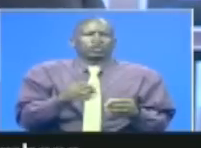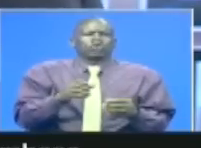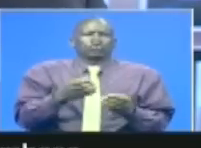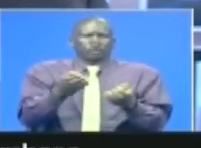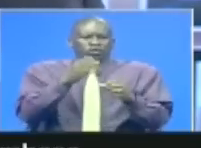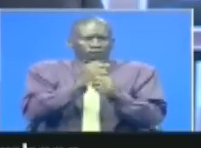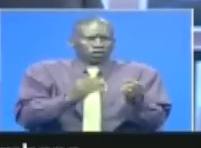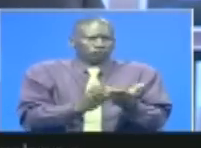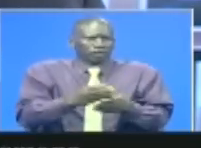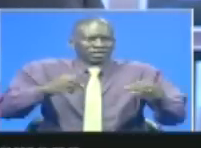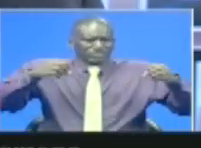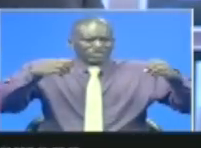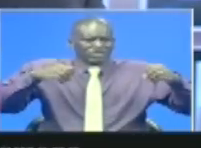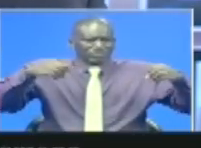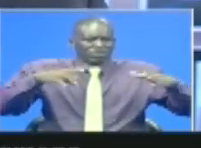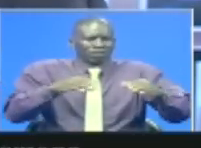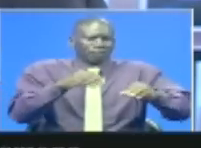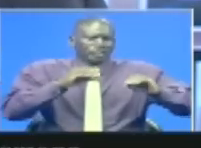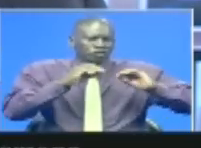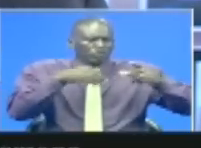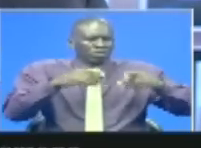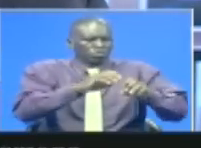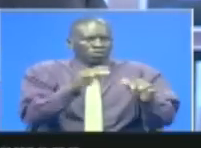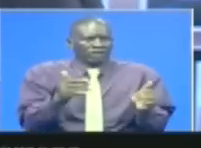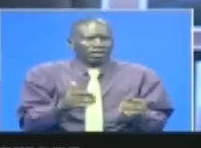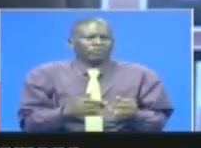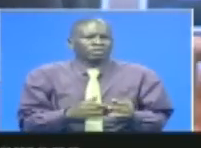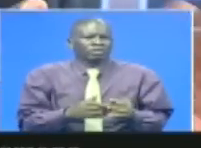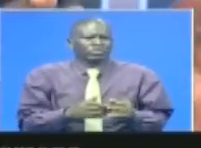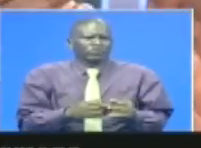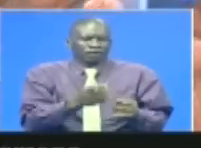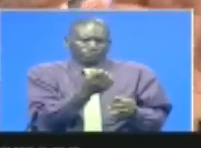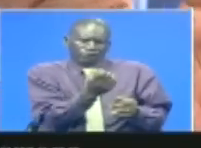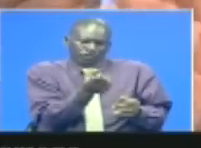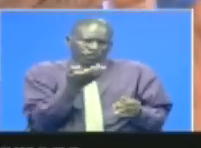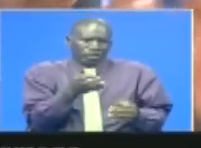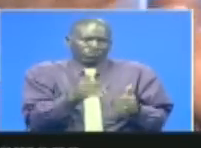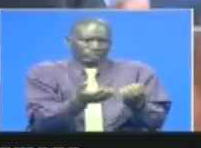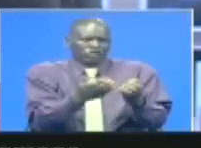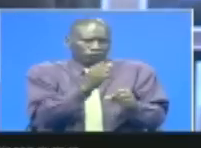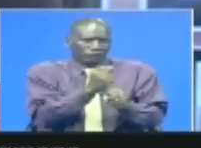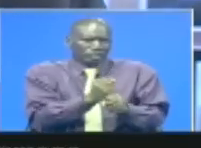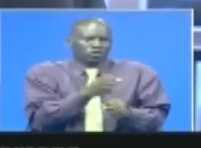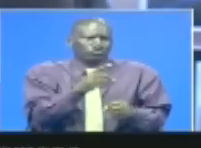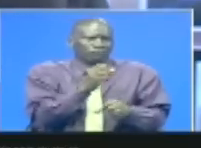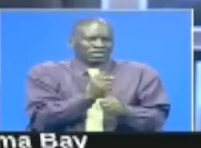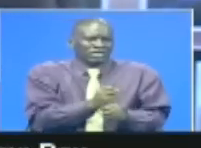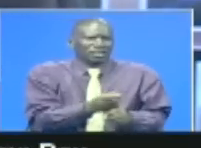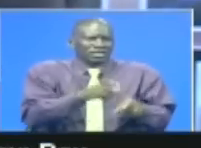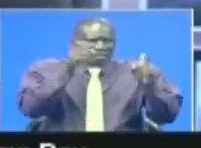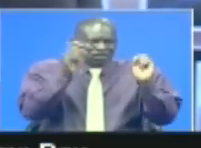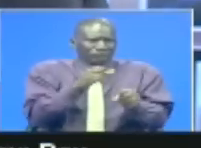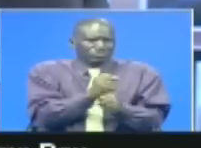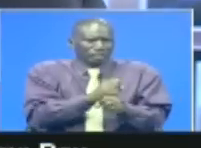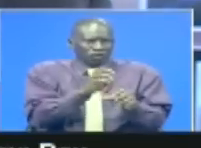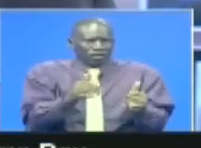ensure transparency, but get people trained properly. A few things that need to be done, they should be done, they must be done,